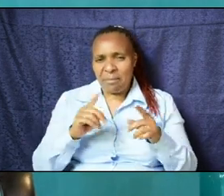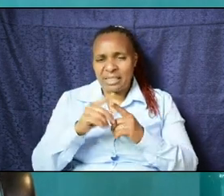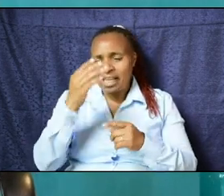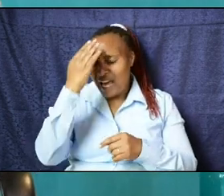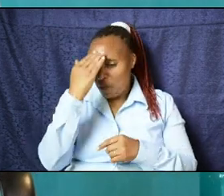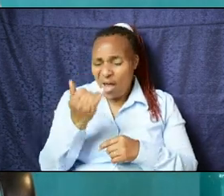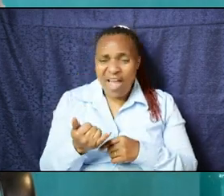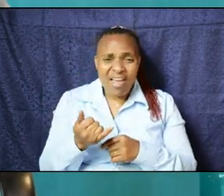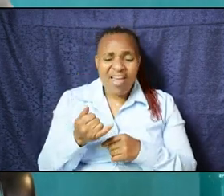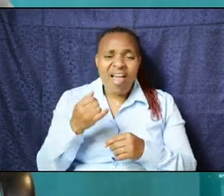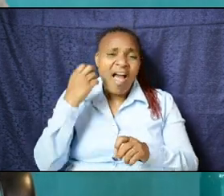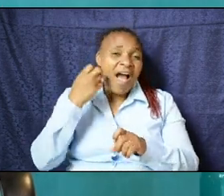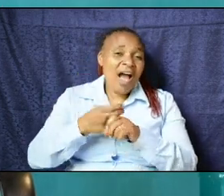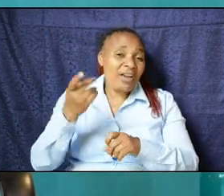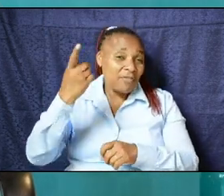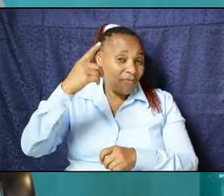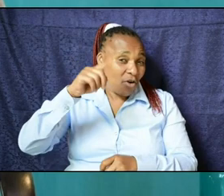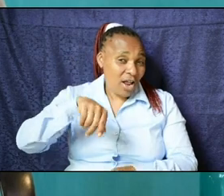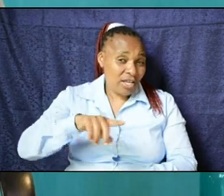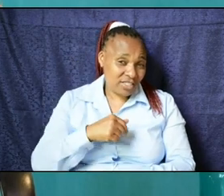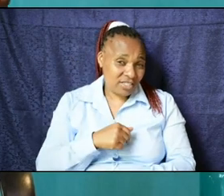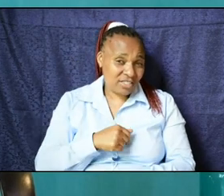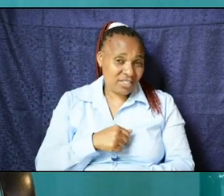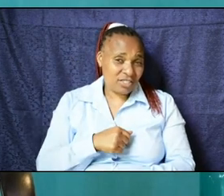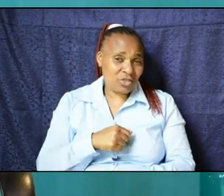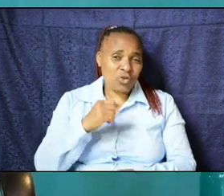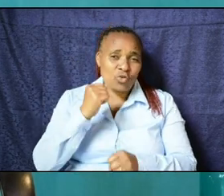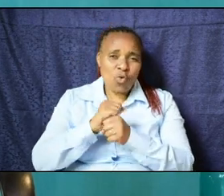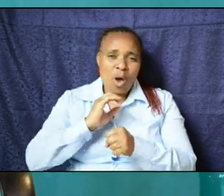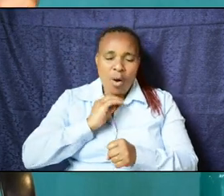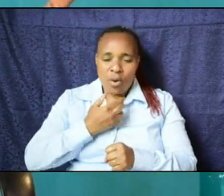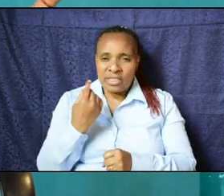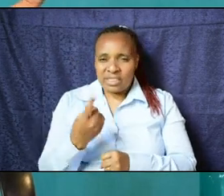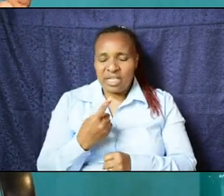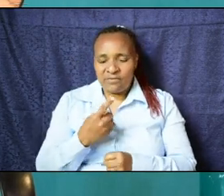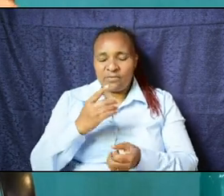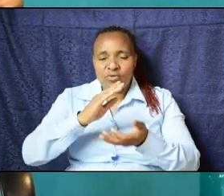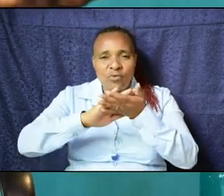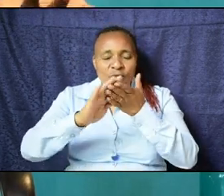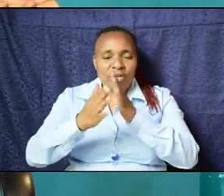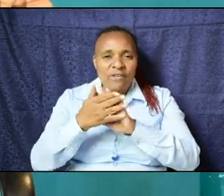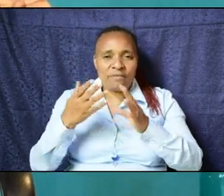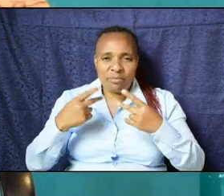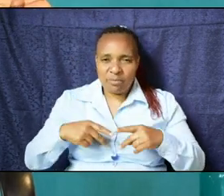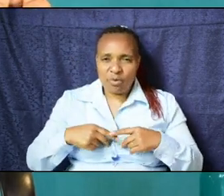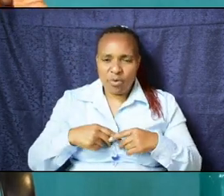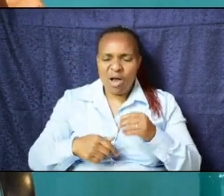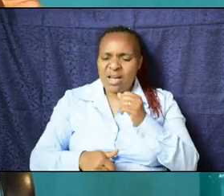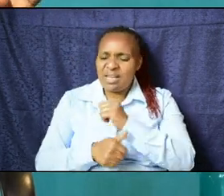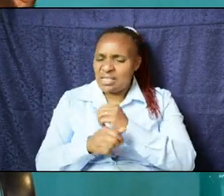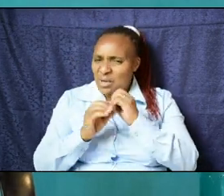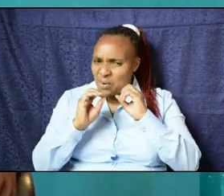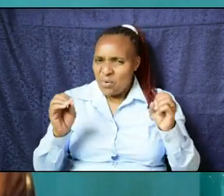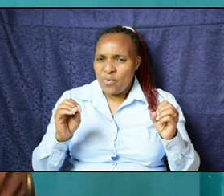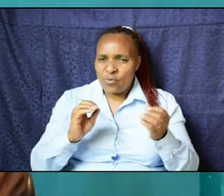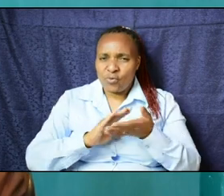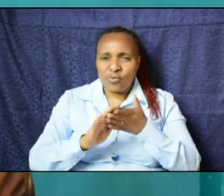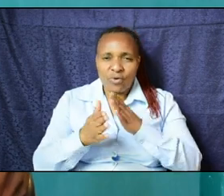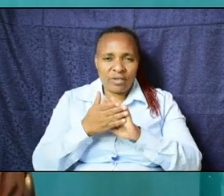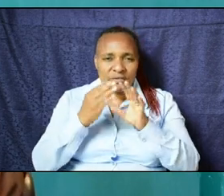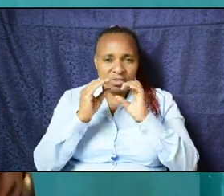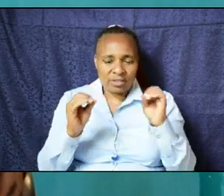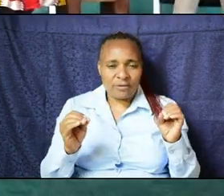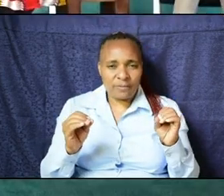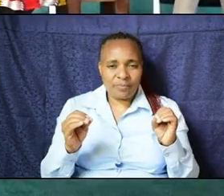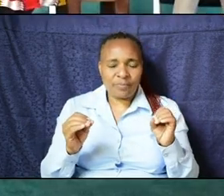it's hard for us to just, for once, you know, just do ourselves a favor and forgive people. It doesn't harm to forgive, right?